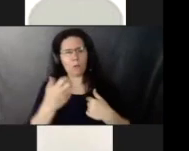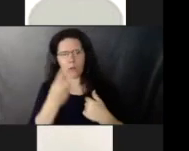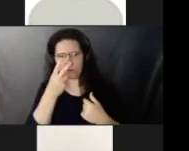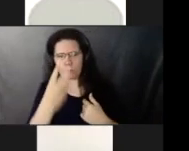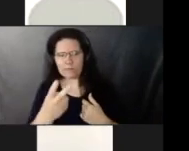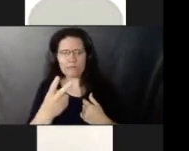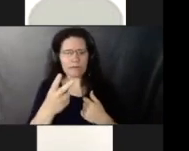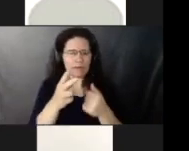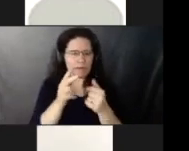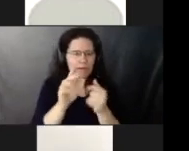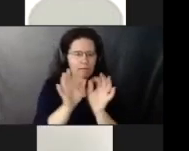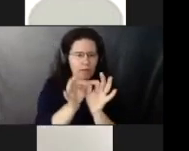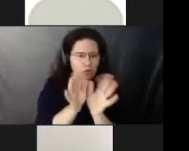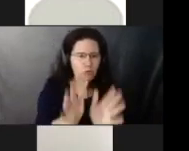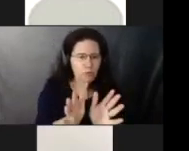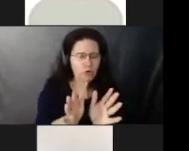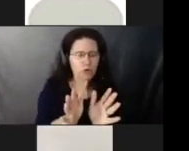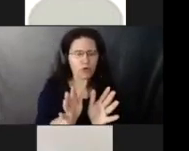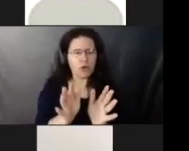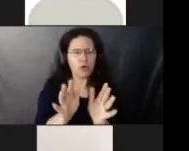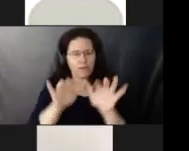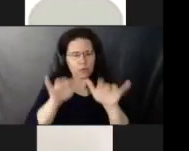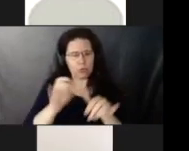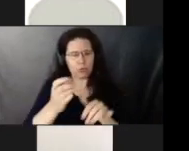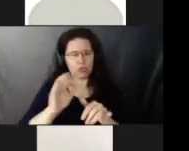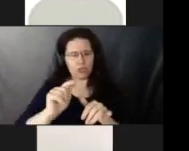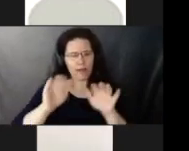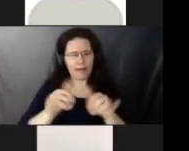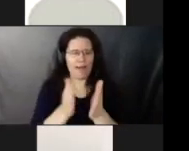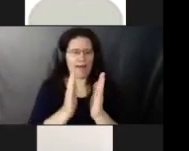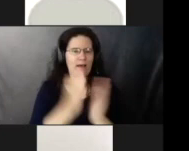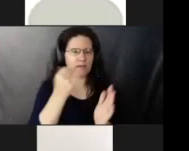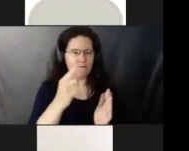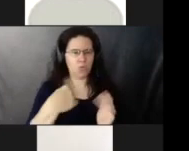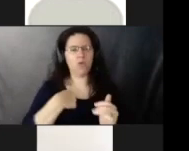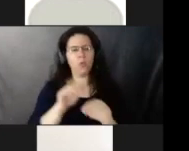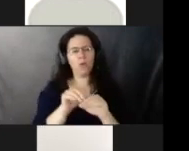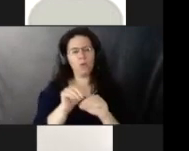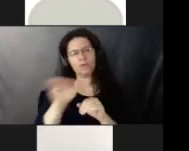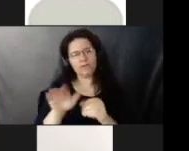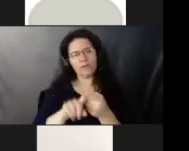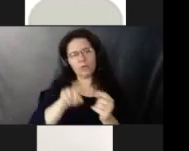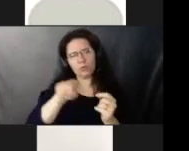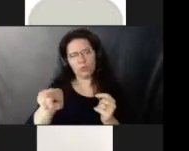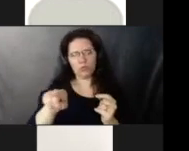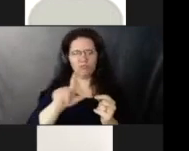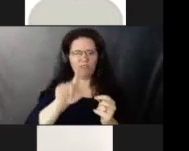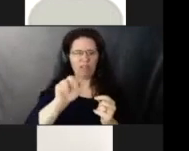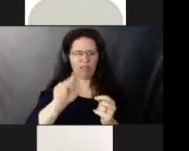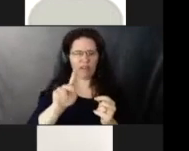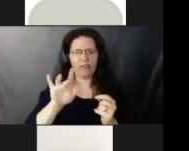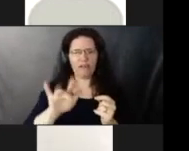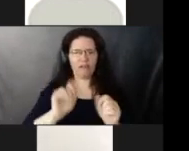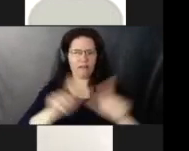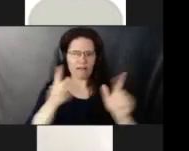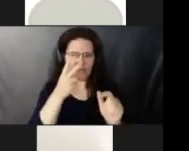Please remember to set your chat box settings to all panelists and attendees, so everyone can participate